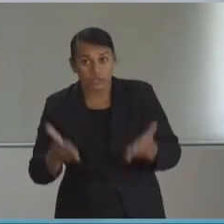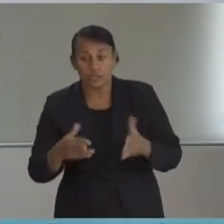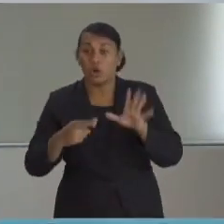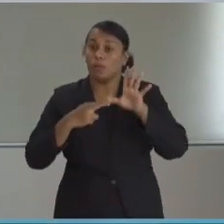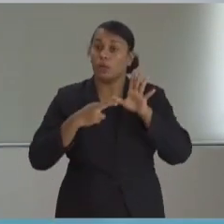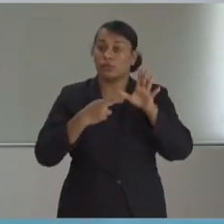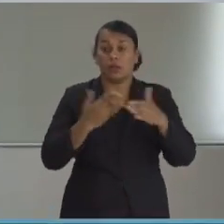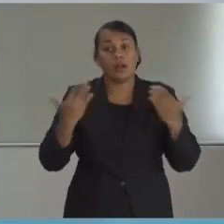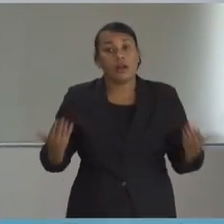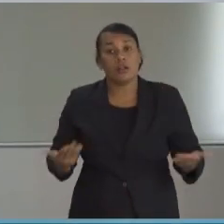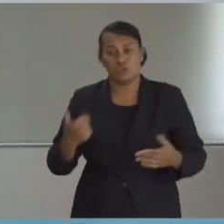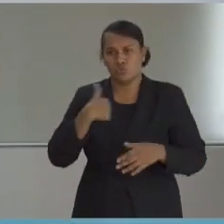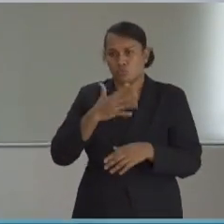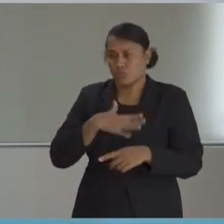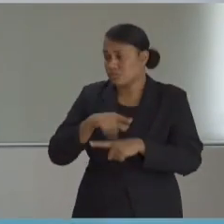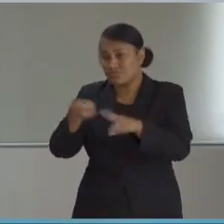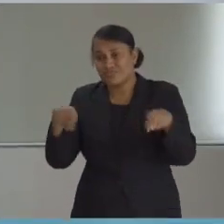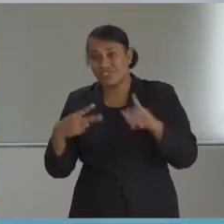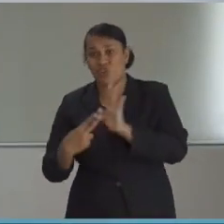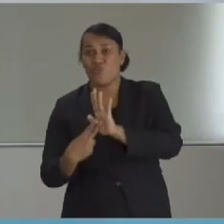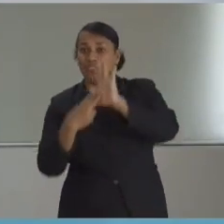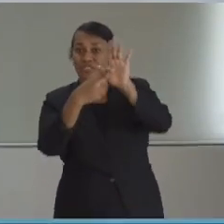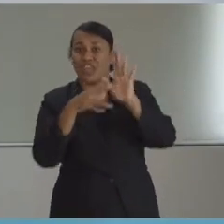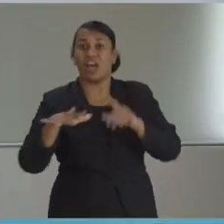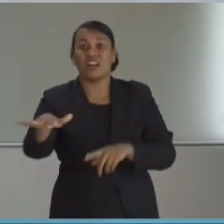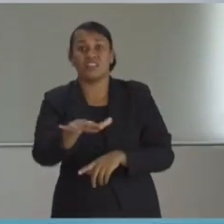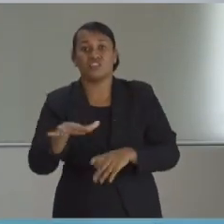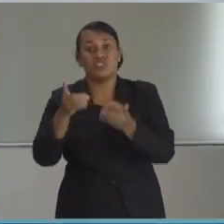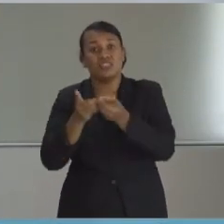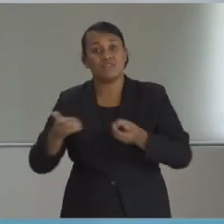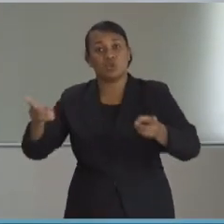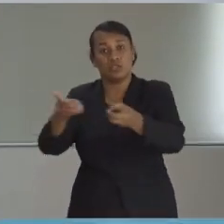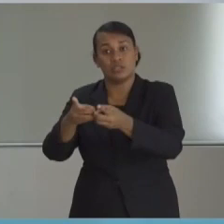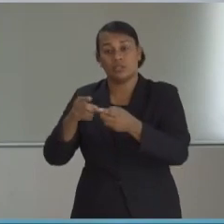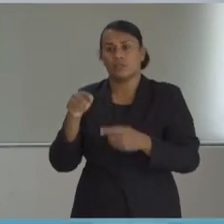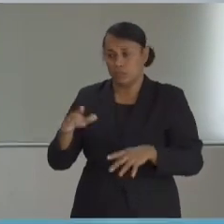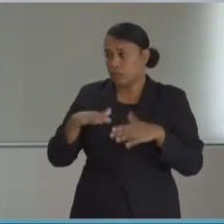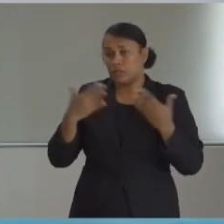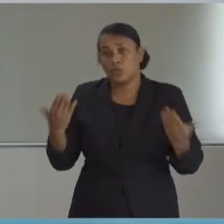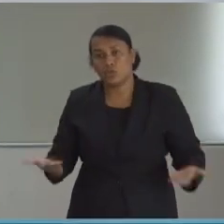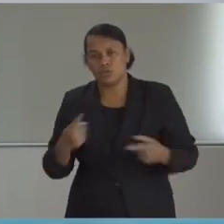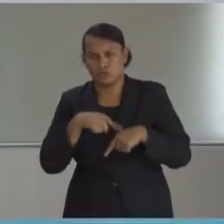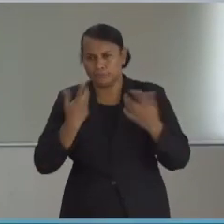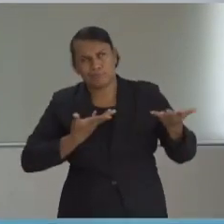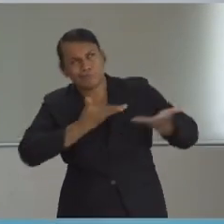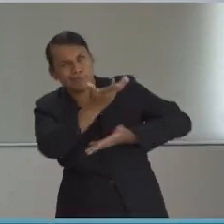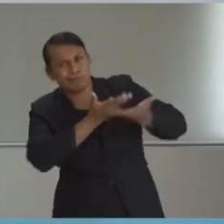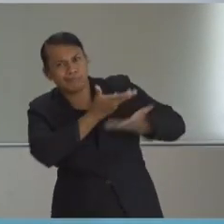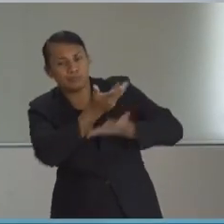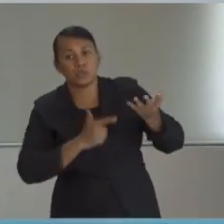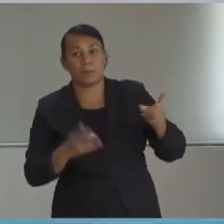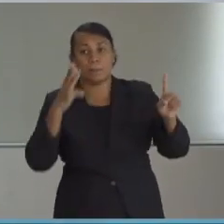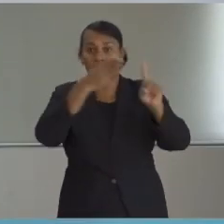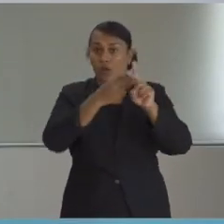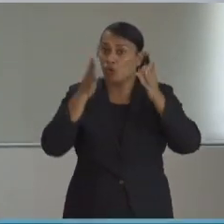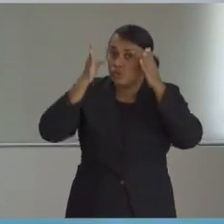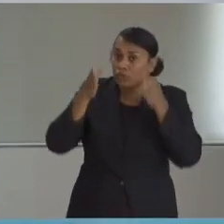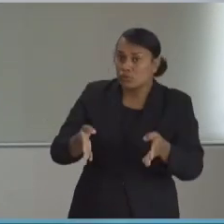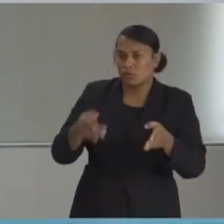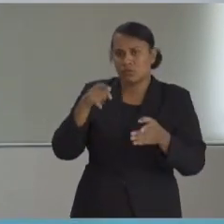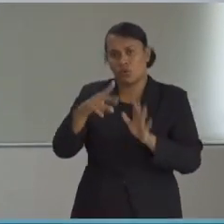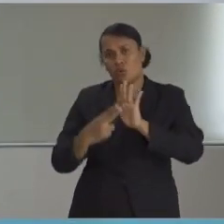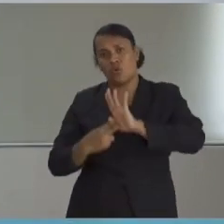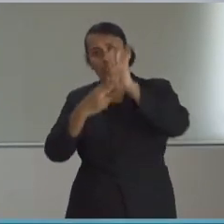let me begin with the Northern Division. As we speak, perhaps the major focus again on the Northern Division is back